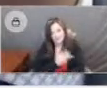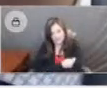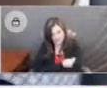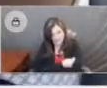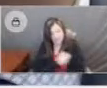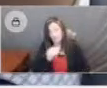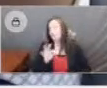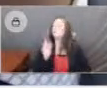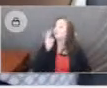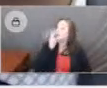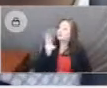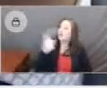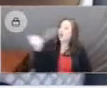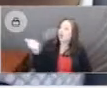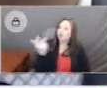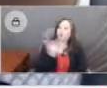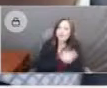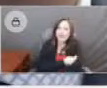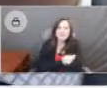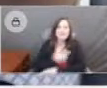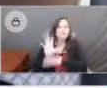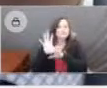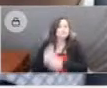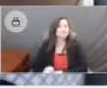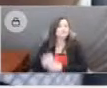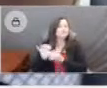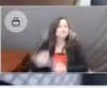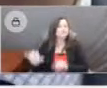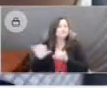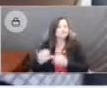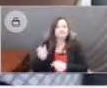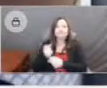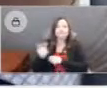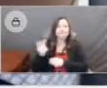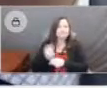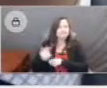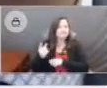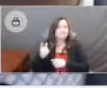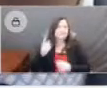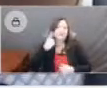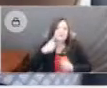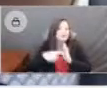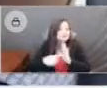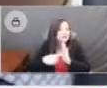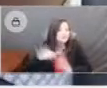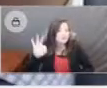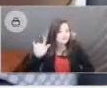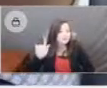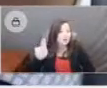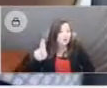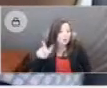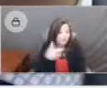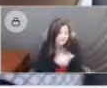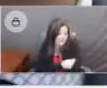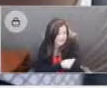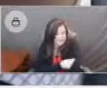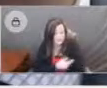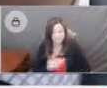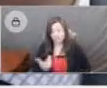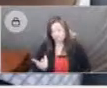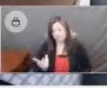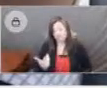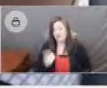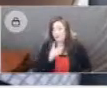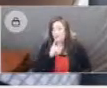other vaccines that we're used to getting on a yearly basis, in the case of the flu vaccine, this is not